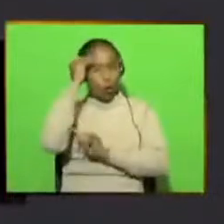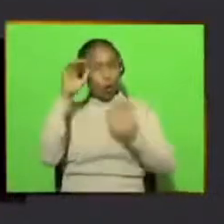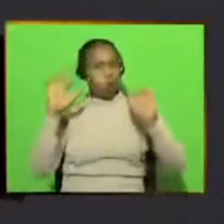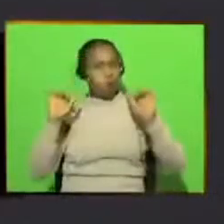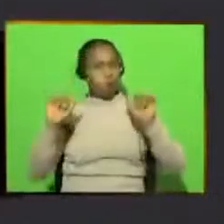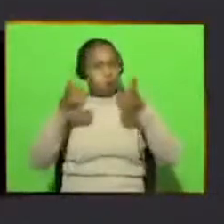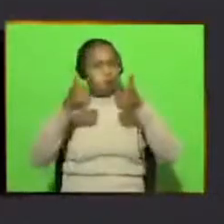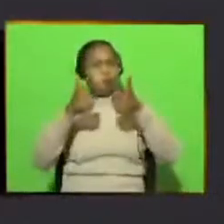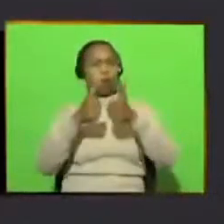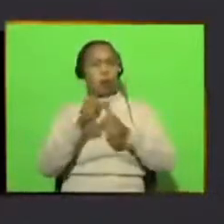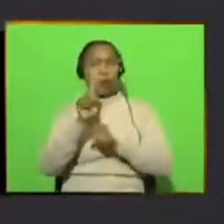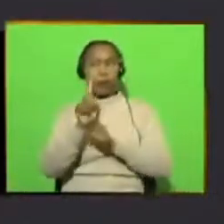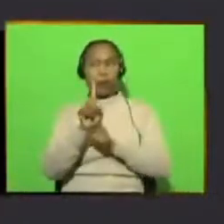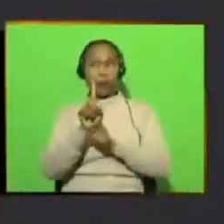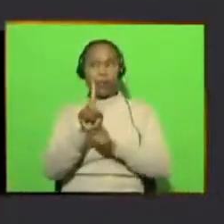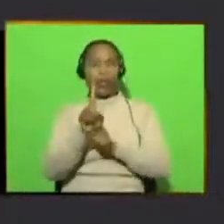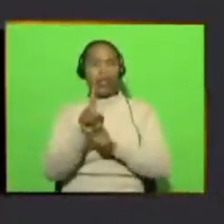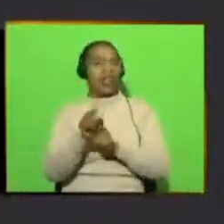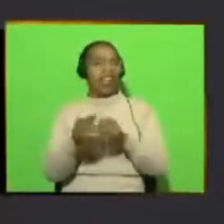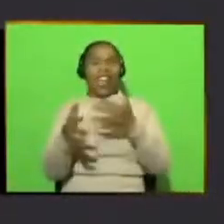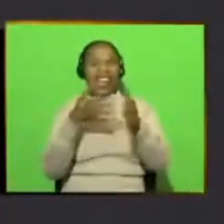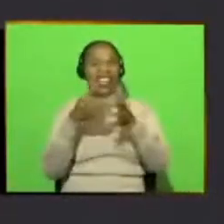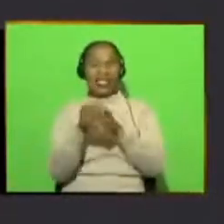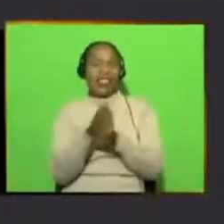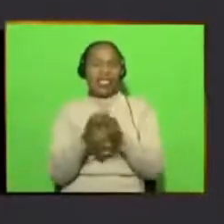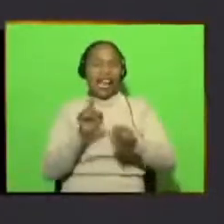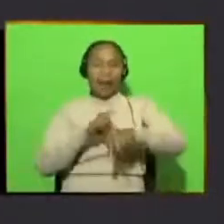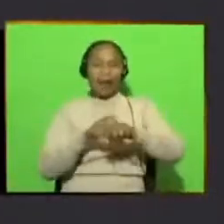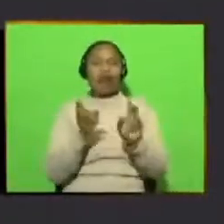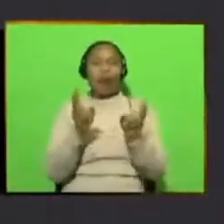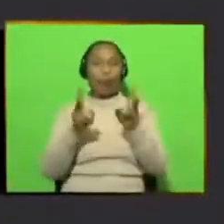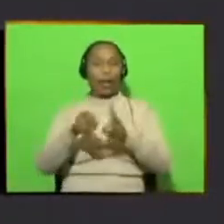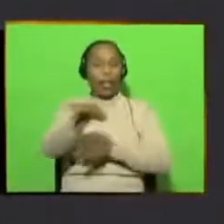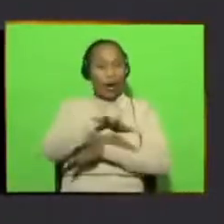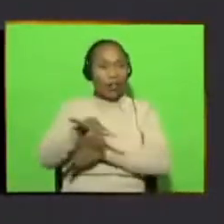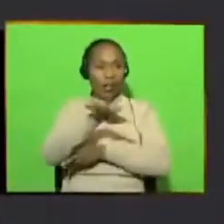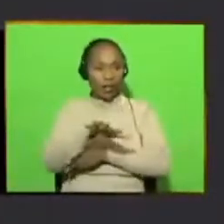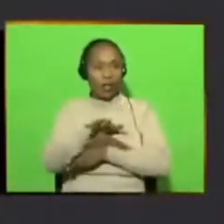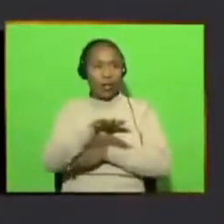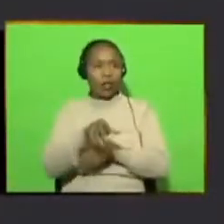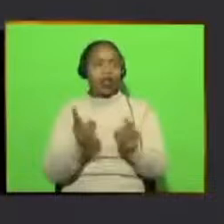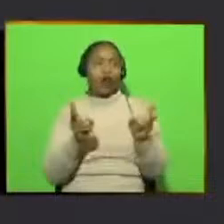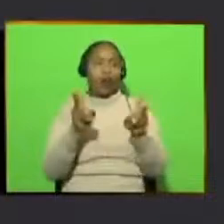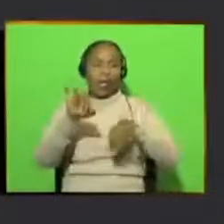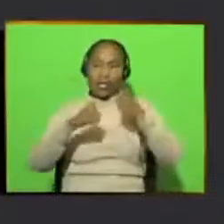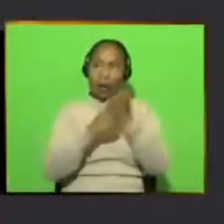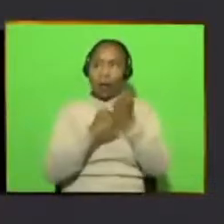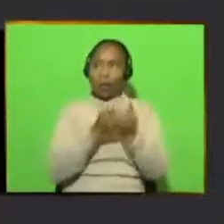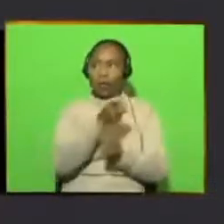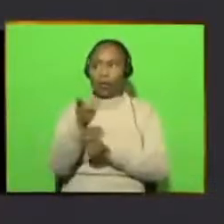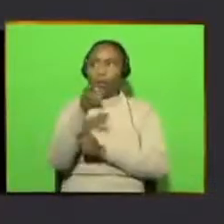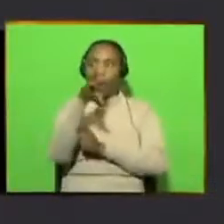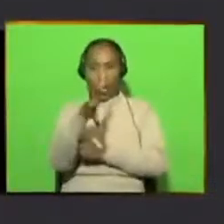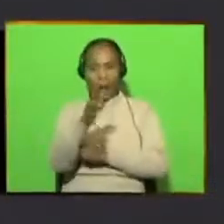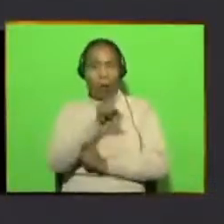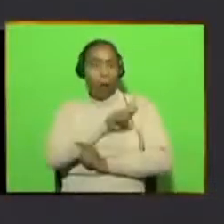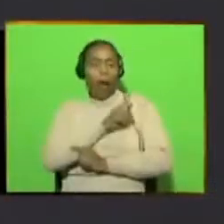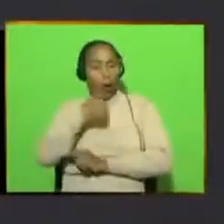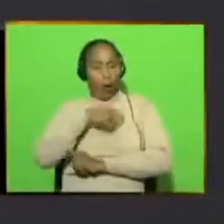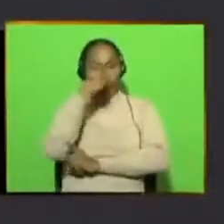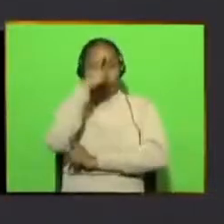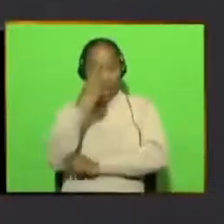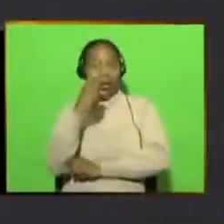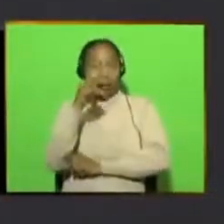well that under normal circumstances, would have ordinarily supported you because we believe in